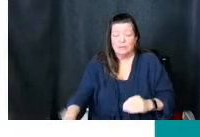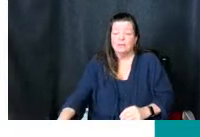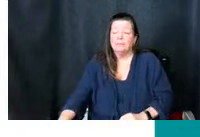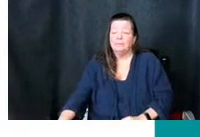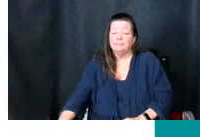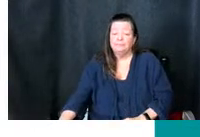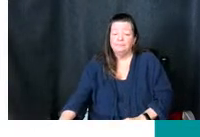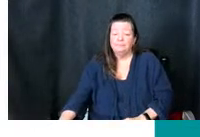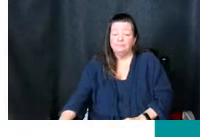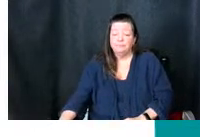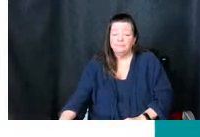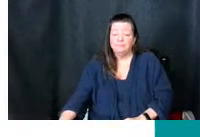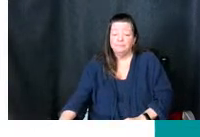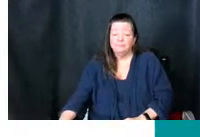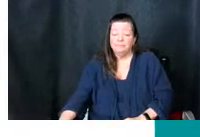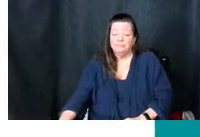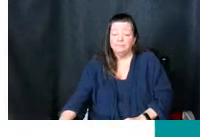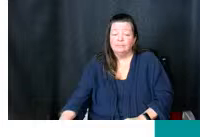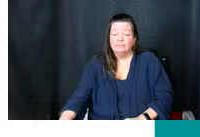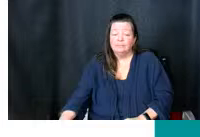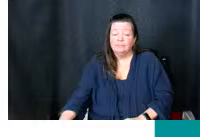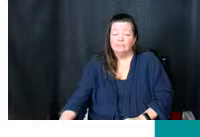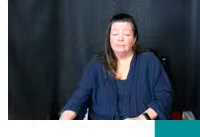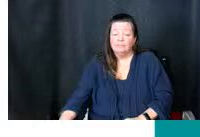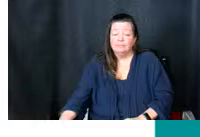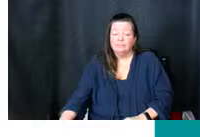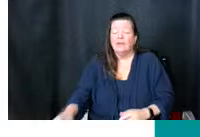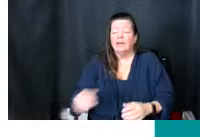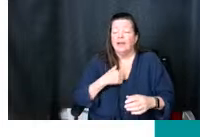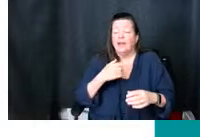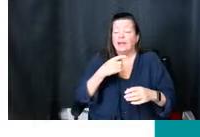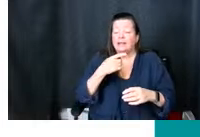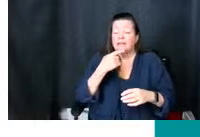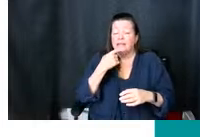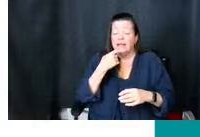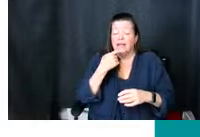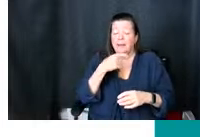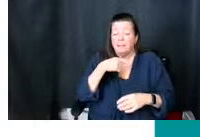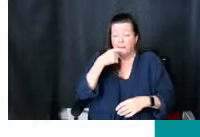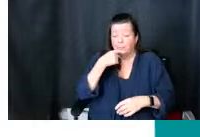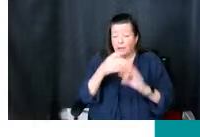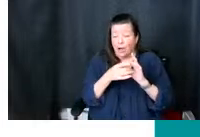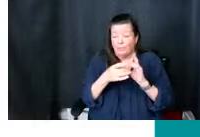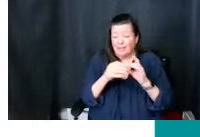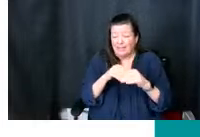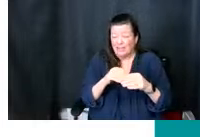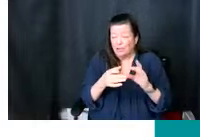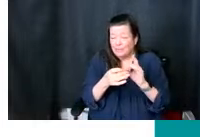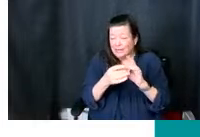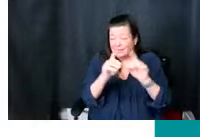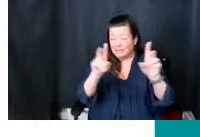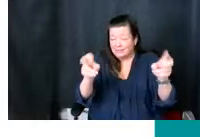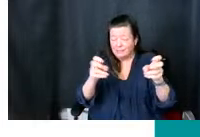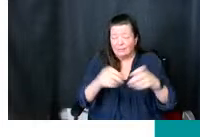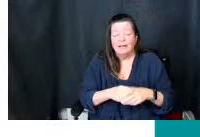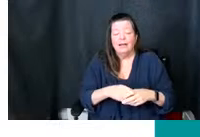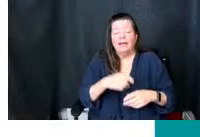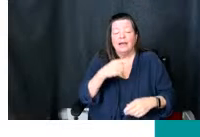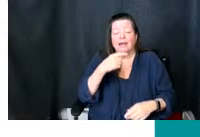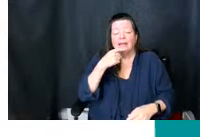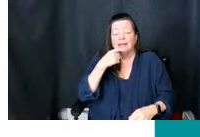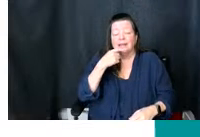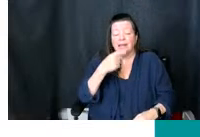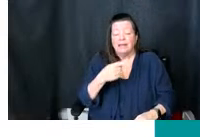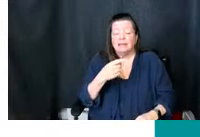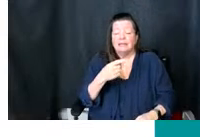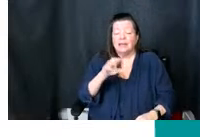1-888-503-6735. Please also state CBAG Public Comment in your message. Written comments need to explicitly say CBAG Public